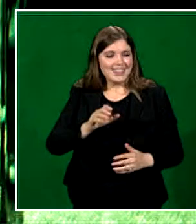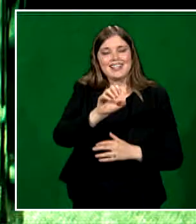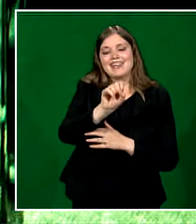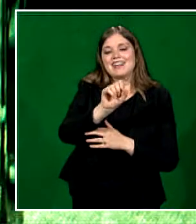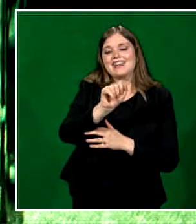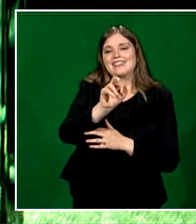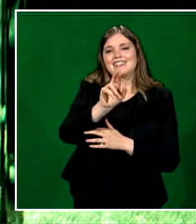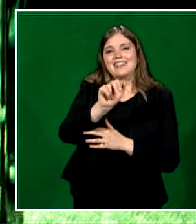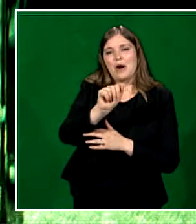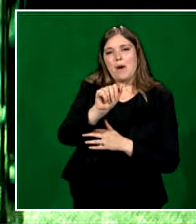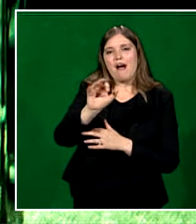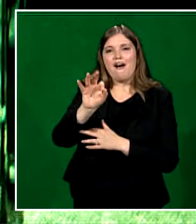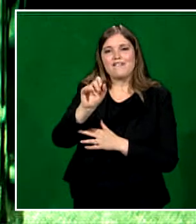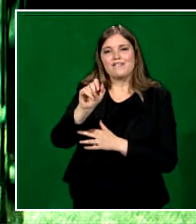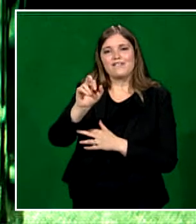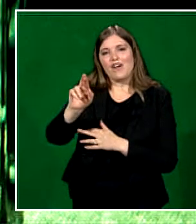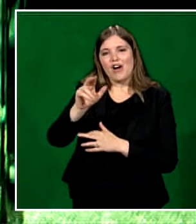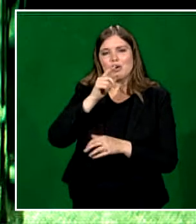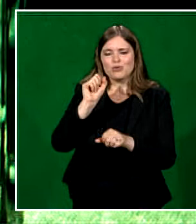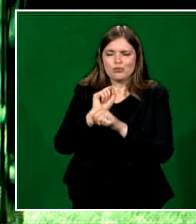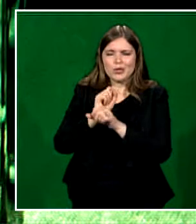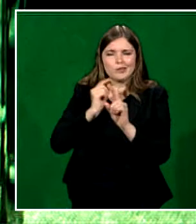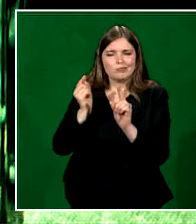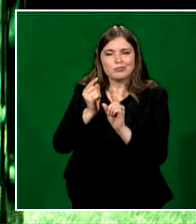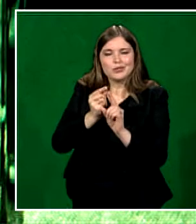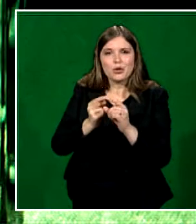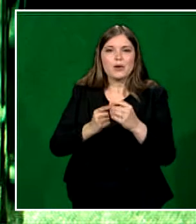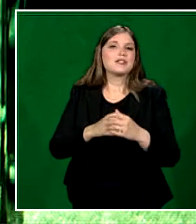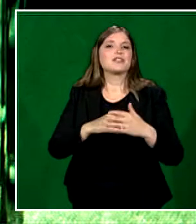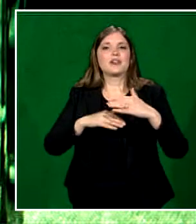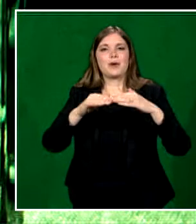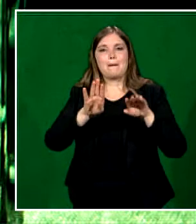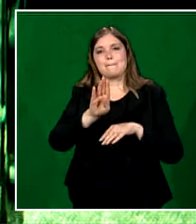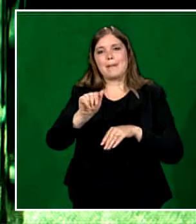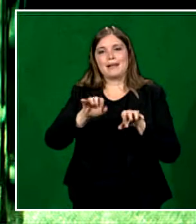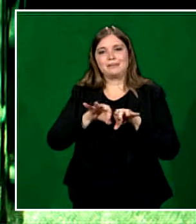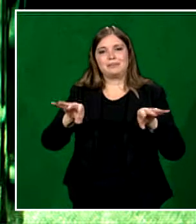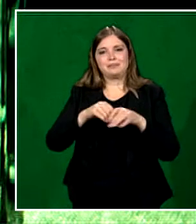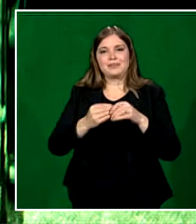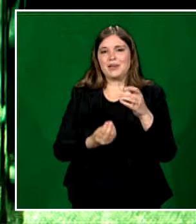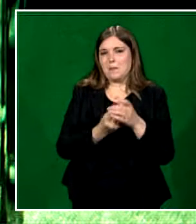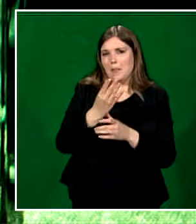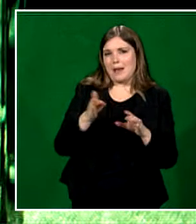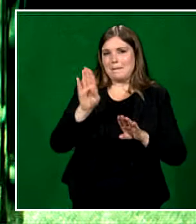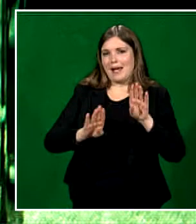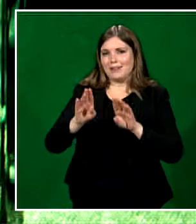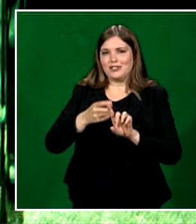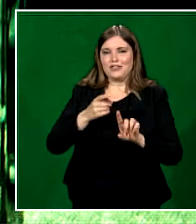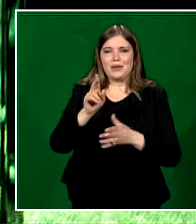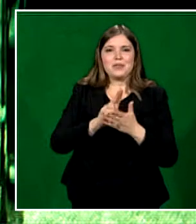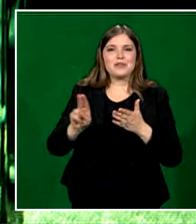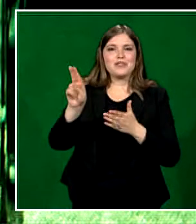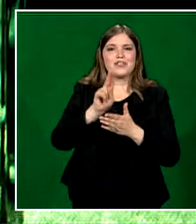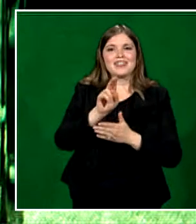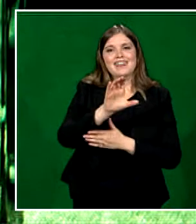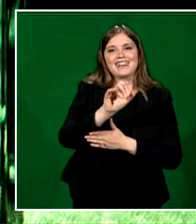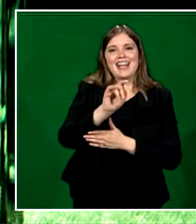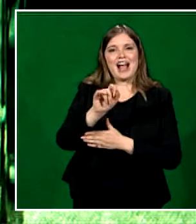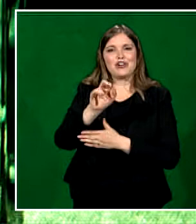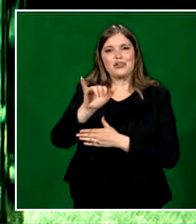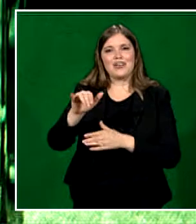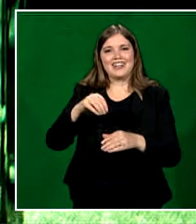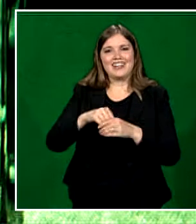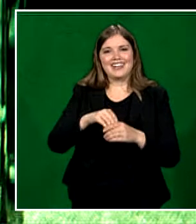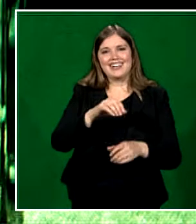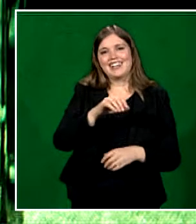Sarah Farr, who's working towards her undergraduate degree in plant biology from the University of Calgary in